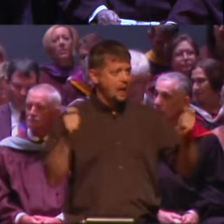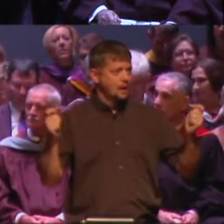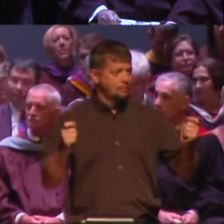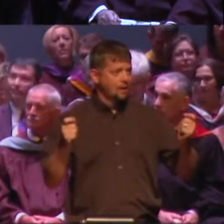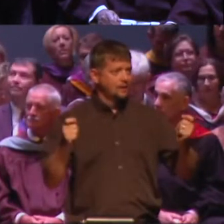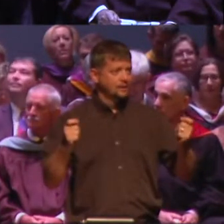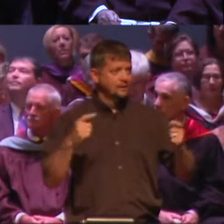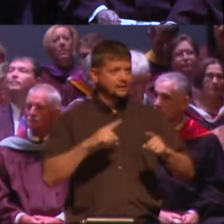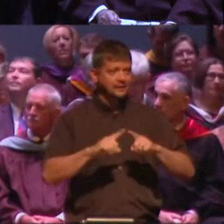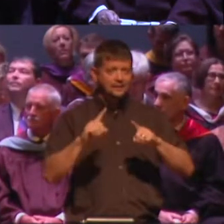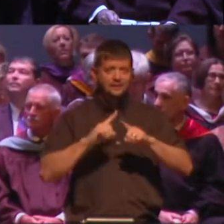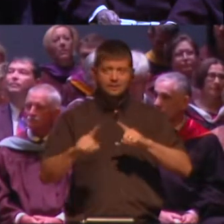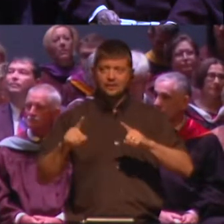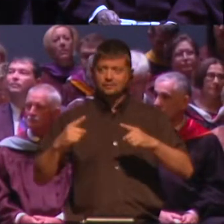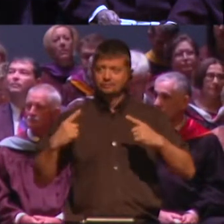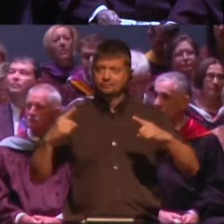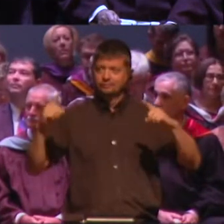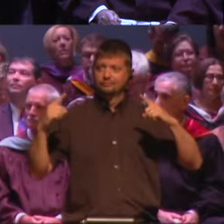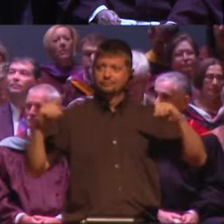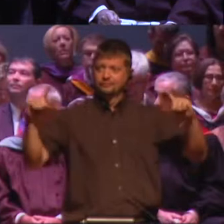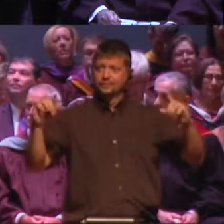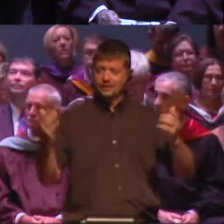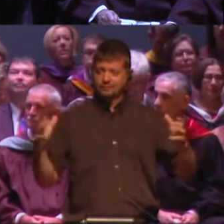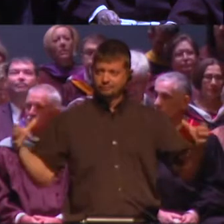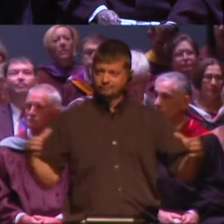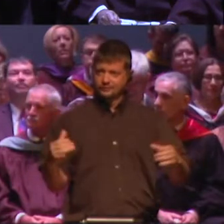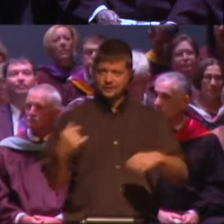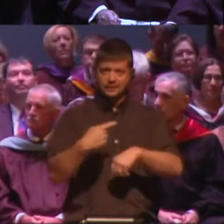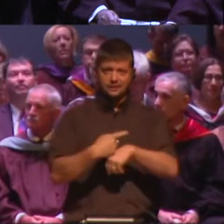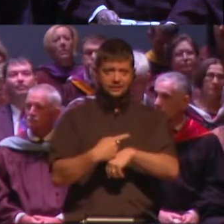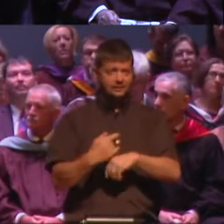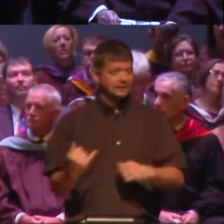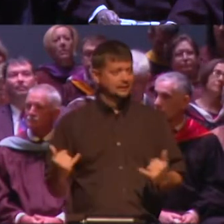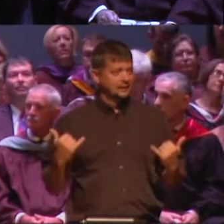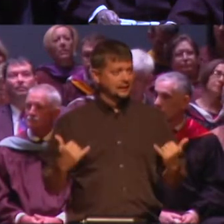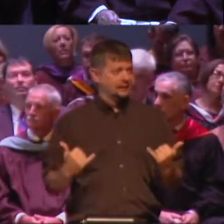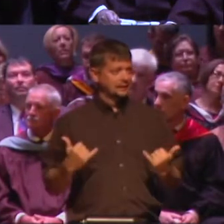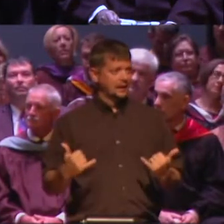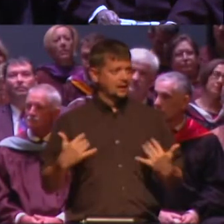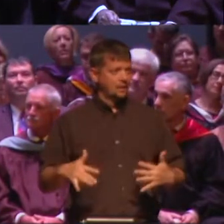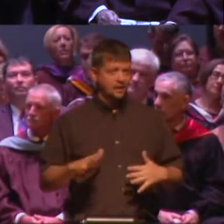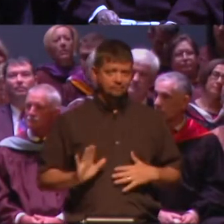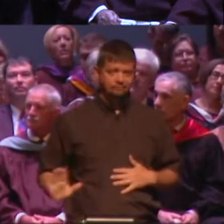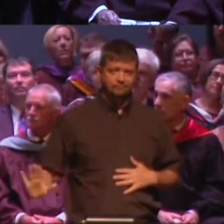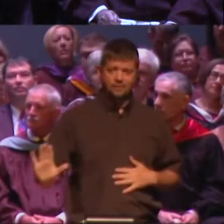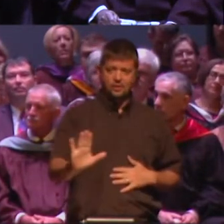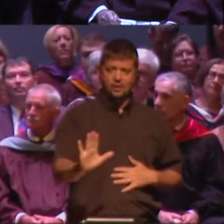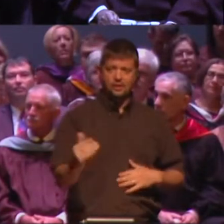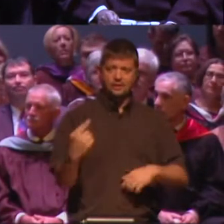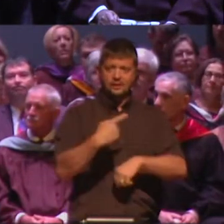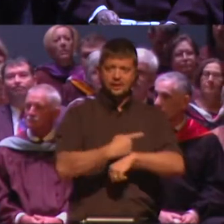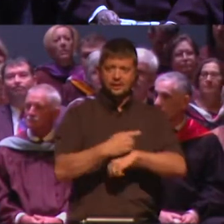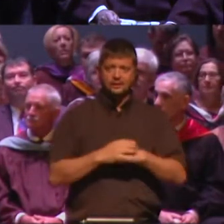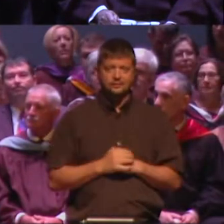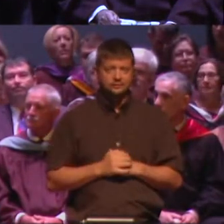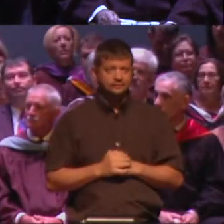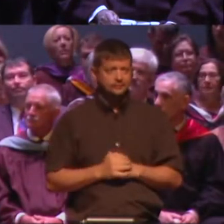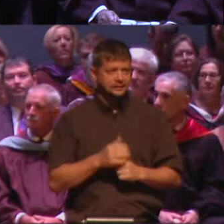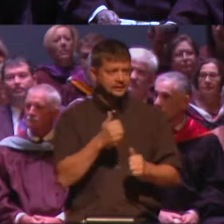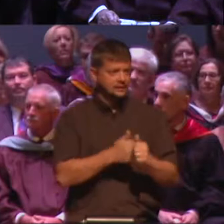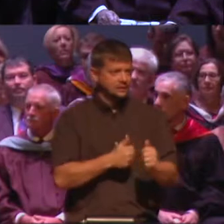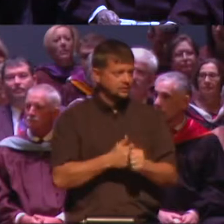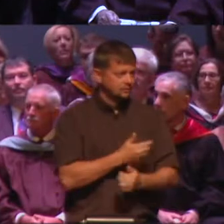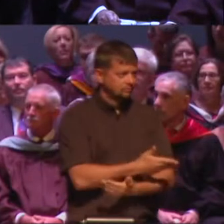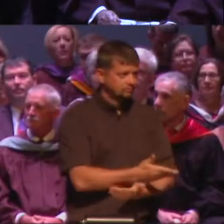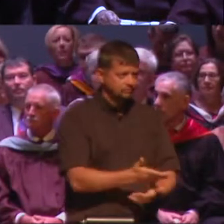of those assembled before us today. Today truly is their day. Each of you